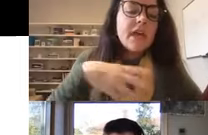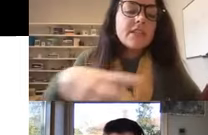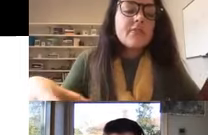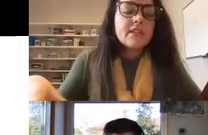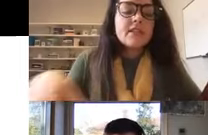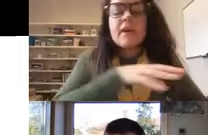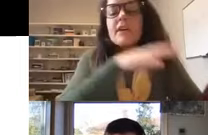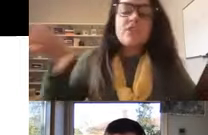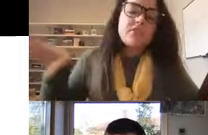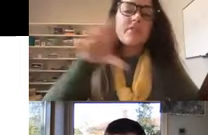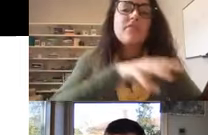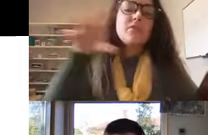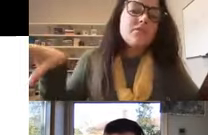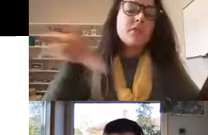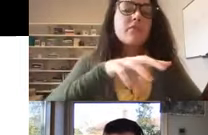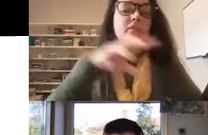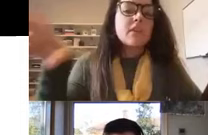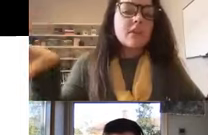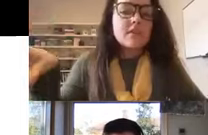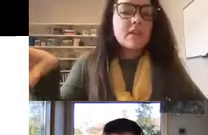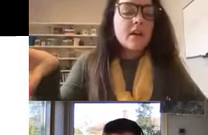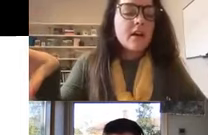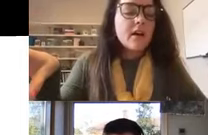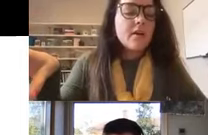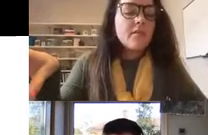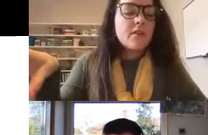So anti-racist pedagogies refuse both of these